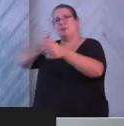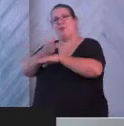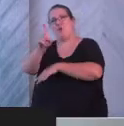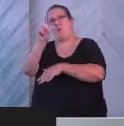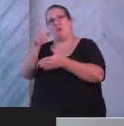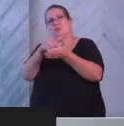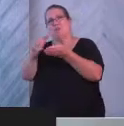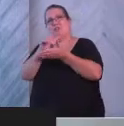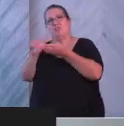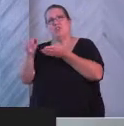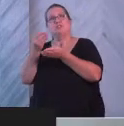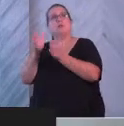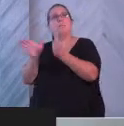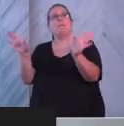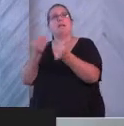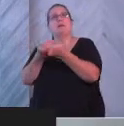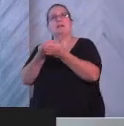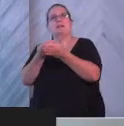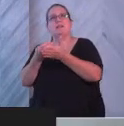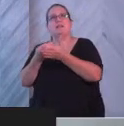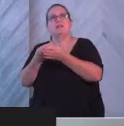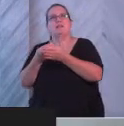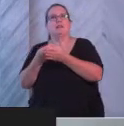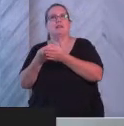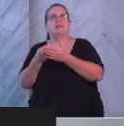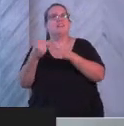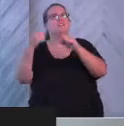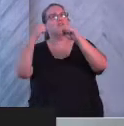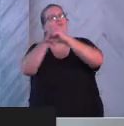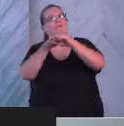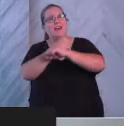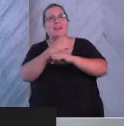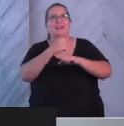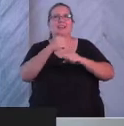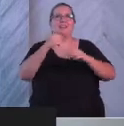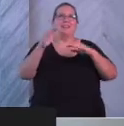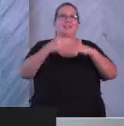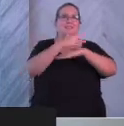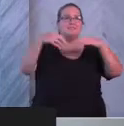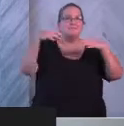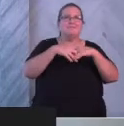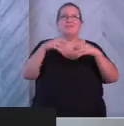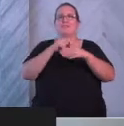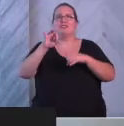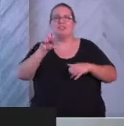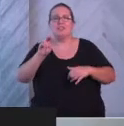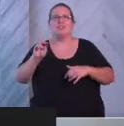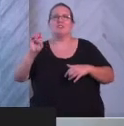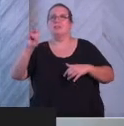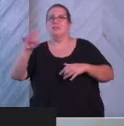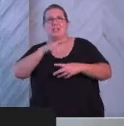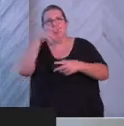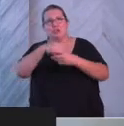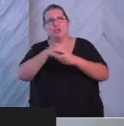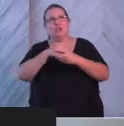million in public funds to fight against First Nations, Métis, and Inuit peoples in court, including residential school survivors